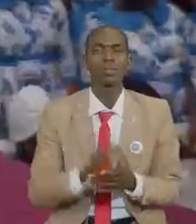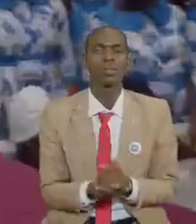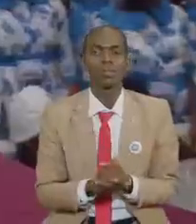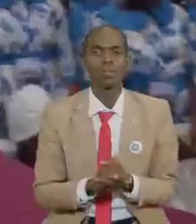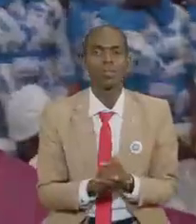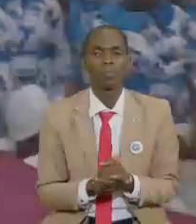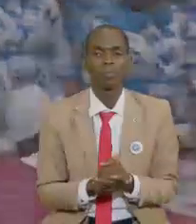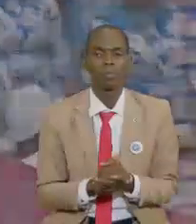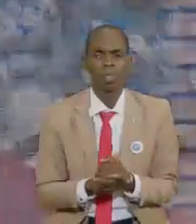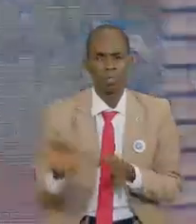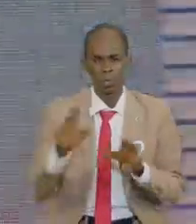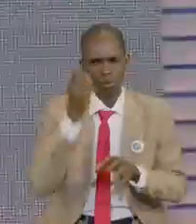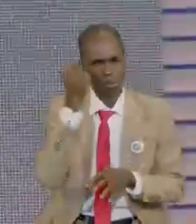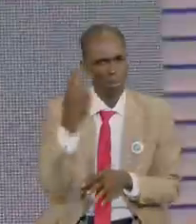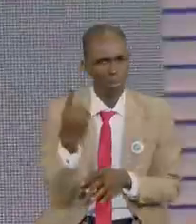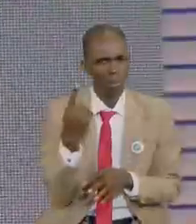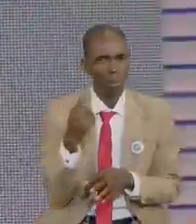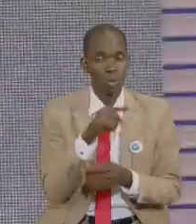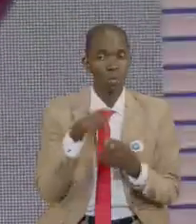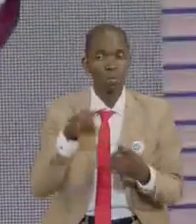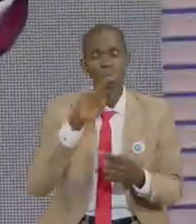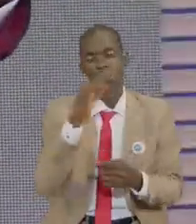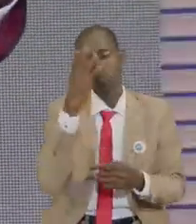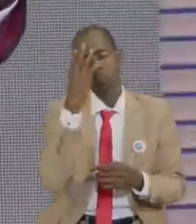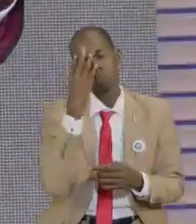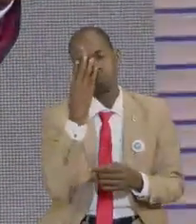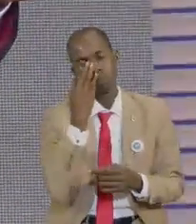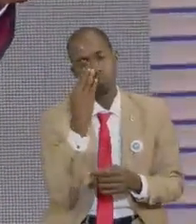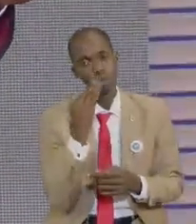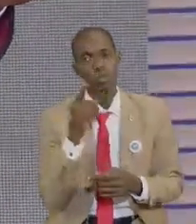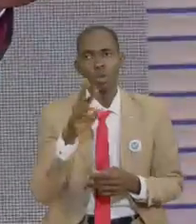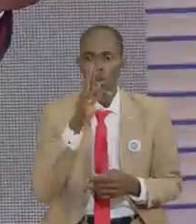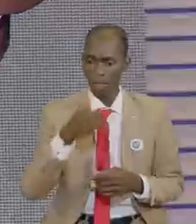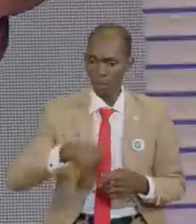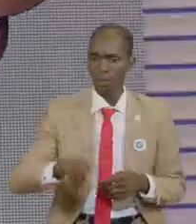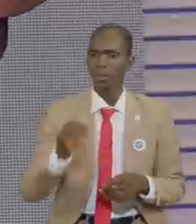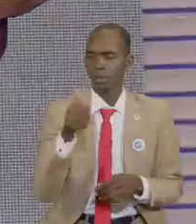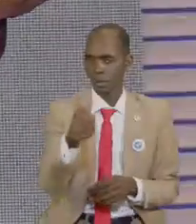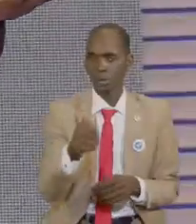Do you understand? When you are sleeping, you're still yourself.